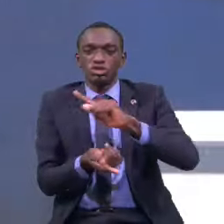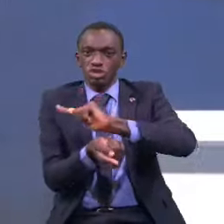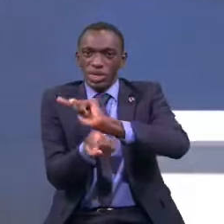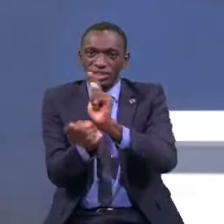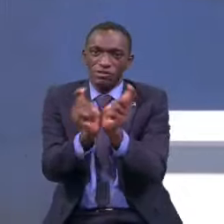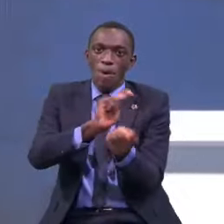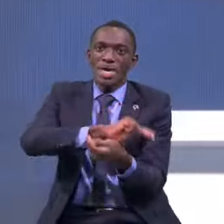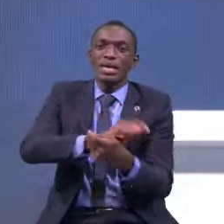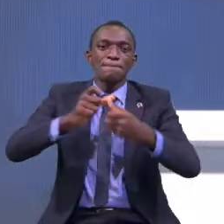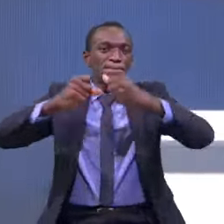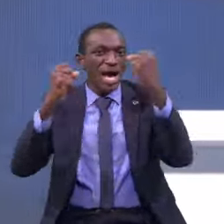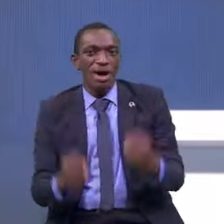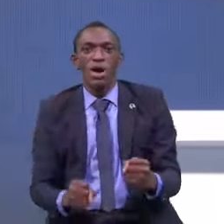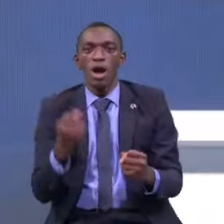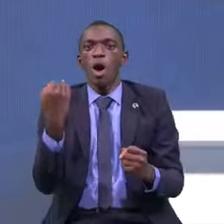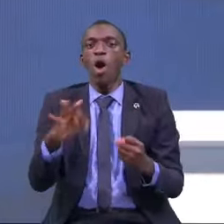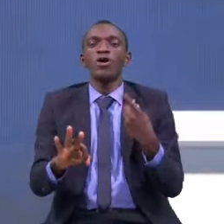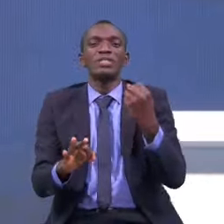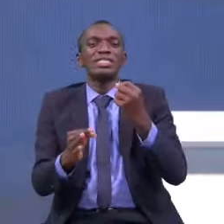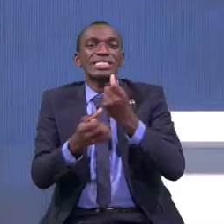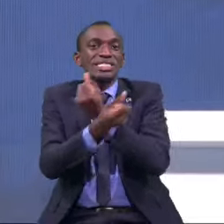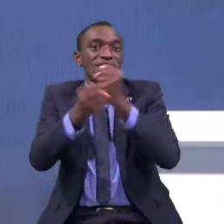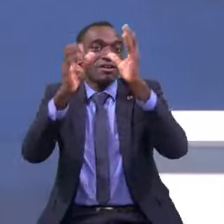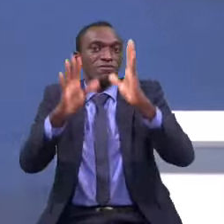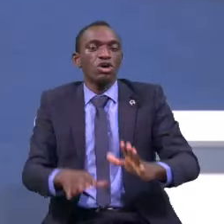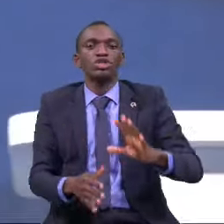of the Savior's double touch.